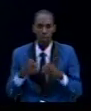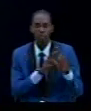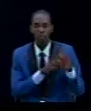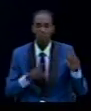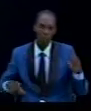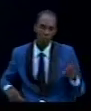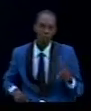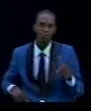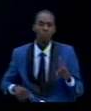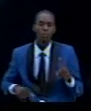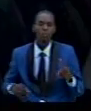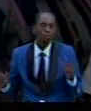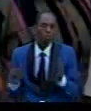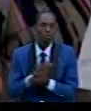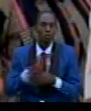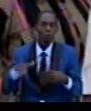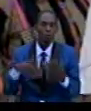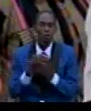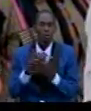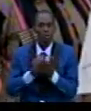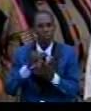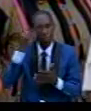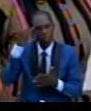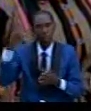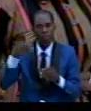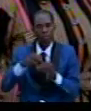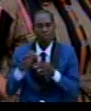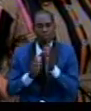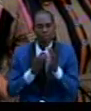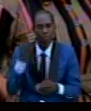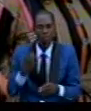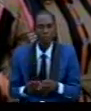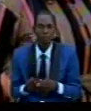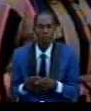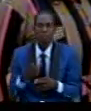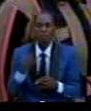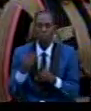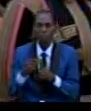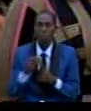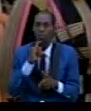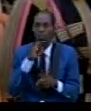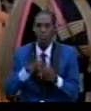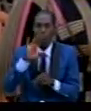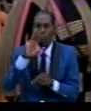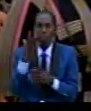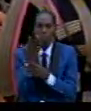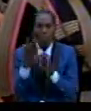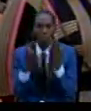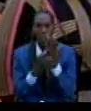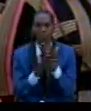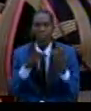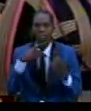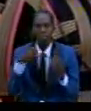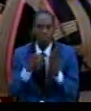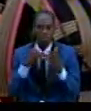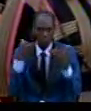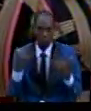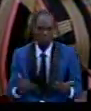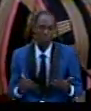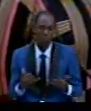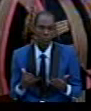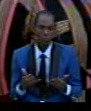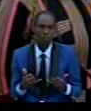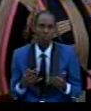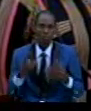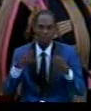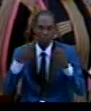all such imaginations la in Jesus' name. La parole est dans ta bouche. The word is in your mouth. Déclare-la maintenant. Decree it now. La puissance est dans ta bouche. The power is